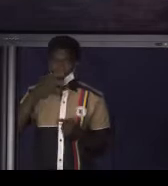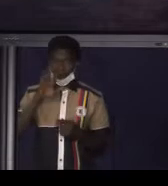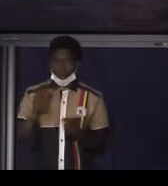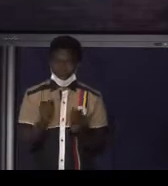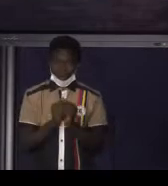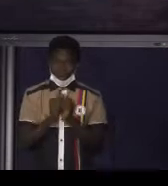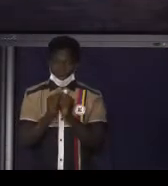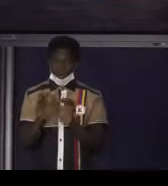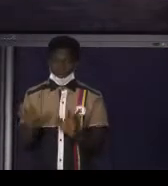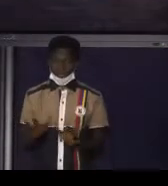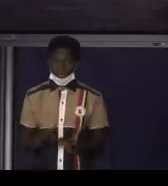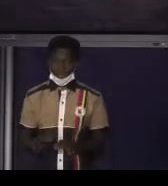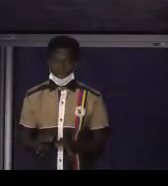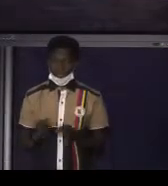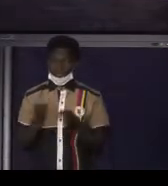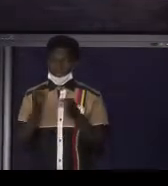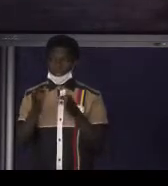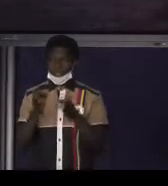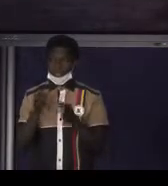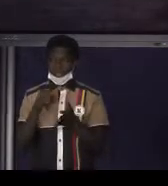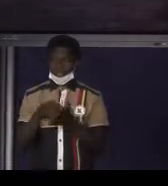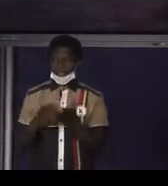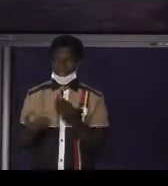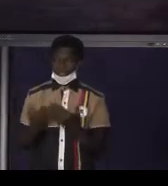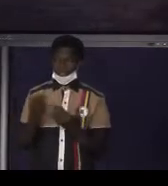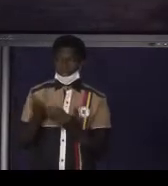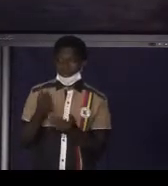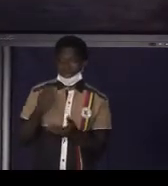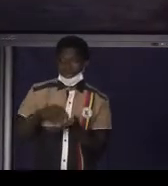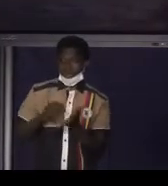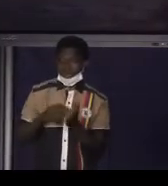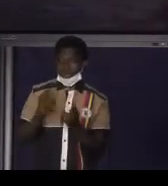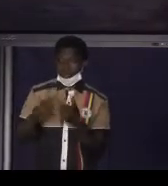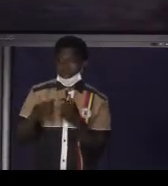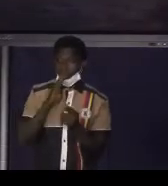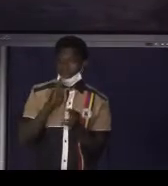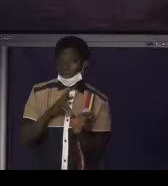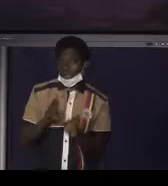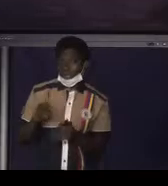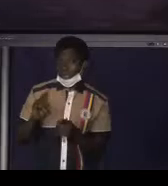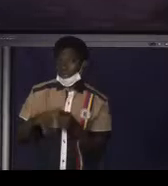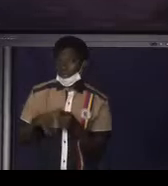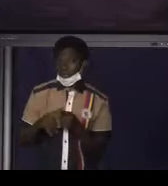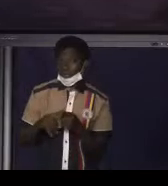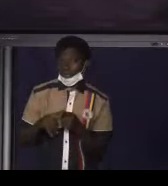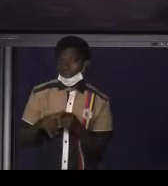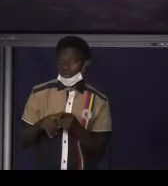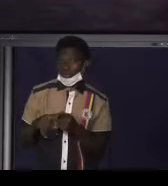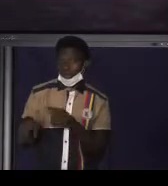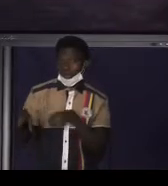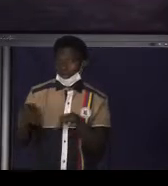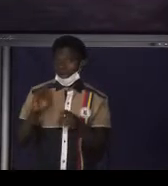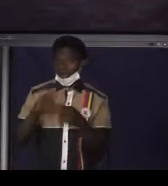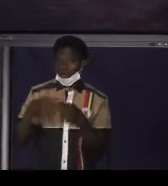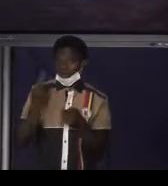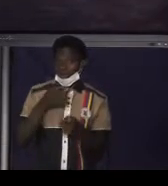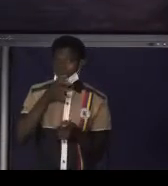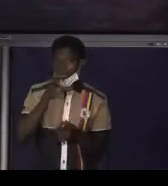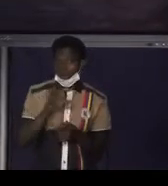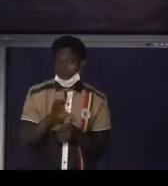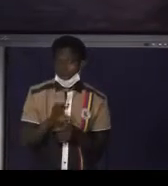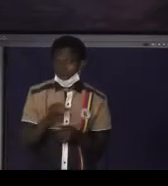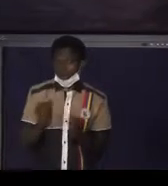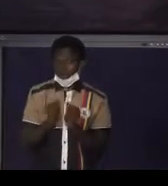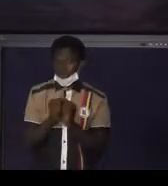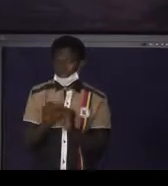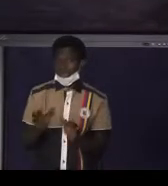delay. When we use the word beck and call, it simply means to be ready to react to the commands, to